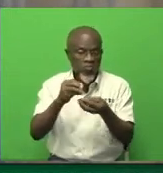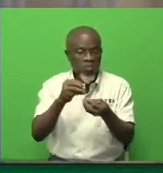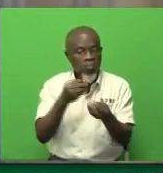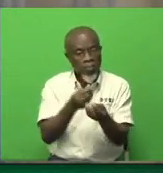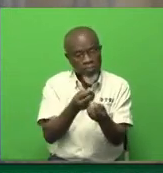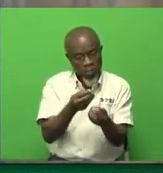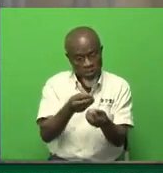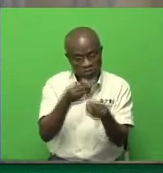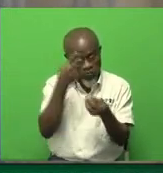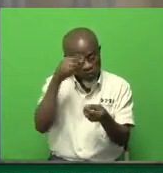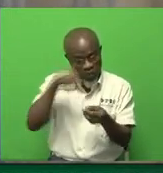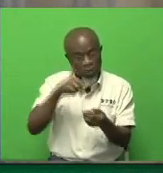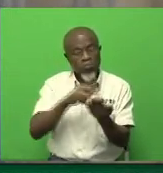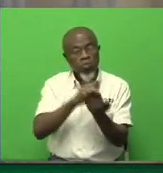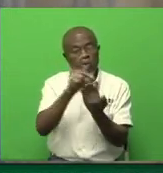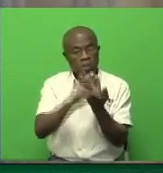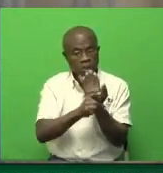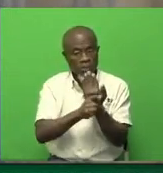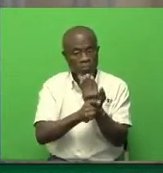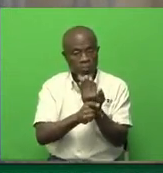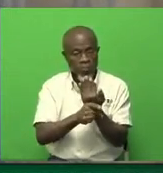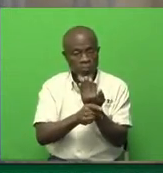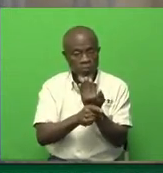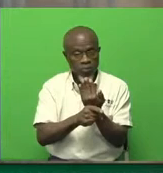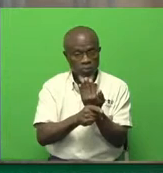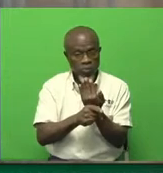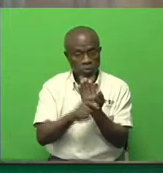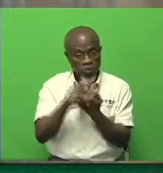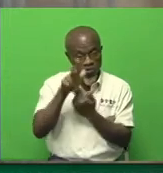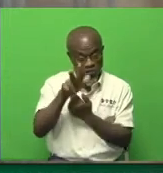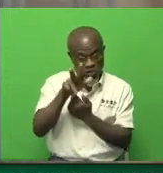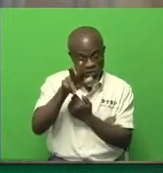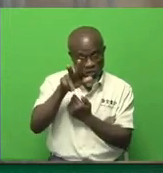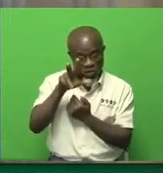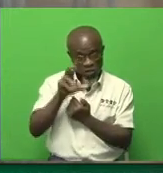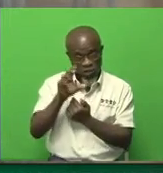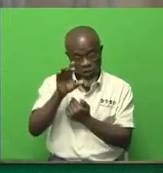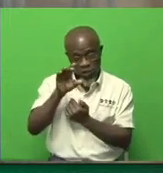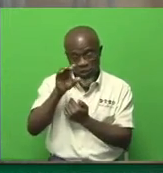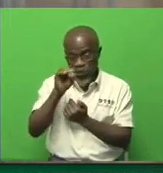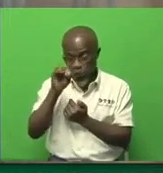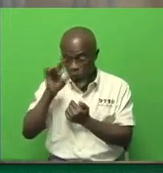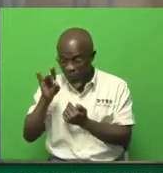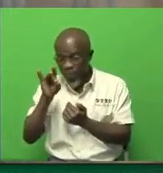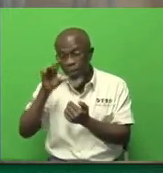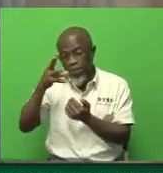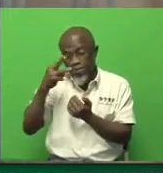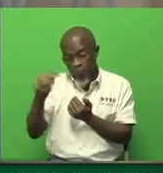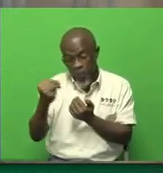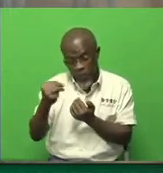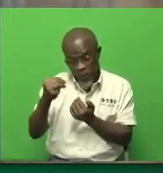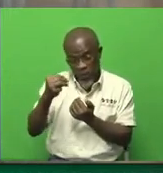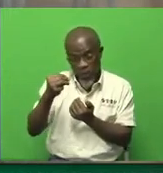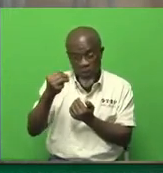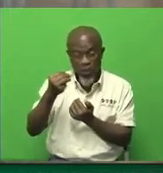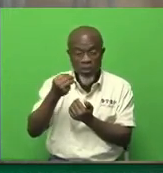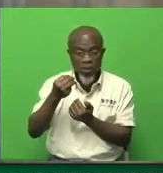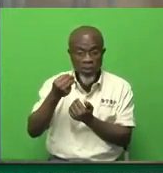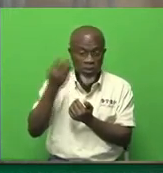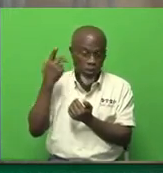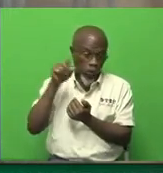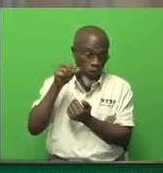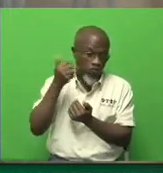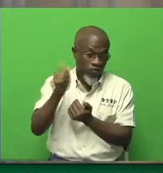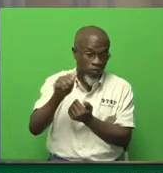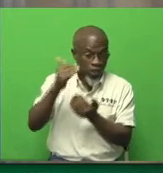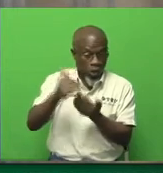decreased from 308 308 million dollars in 2015 when I demitted office down